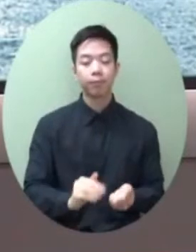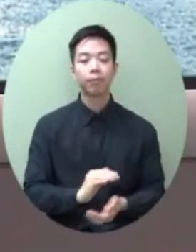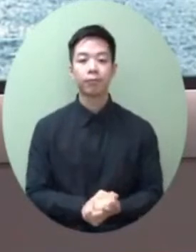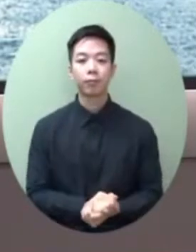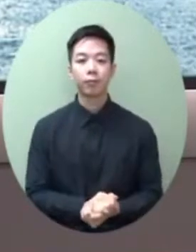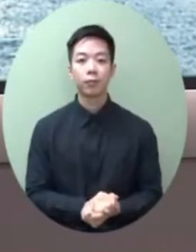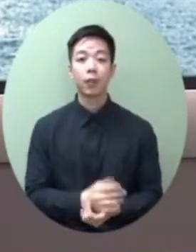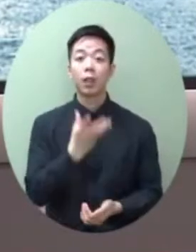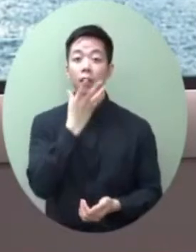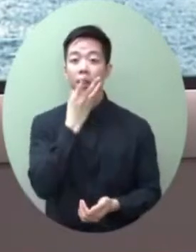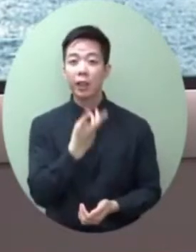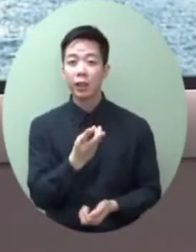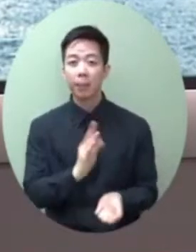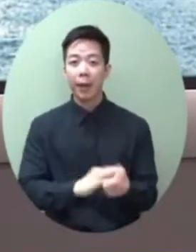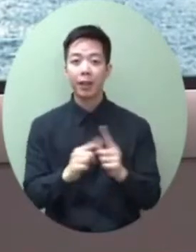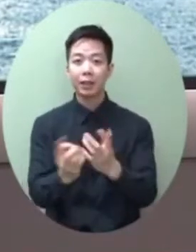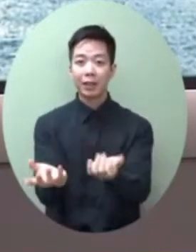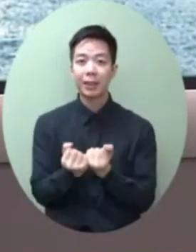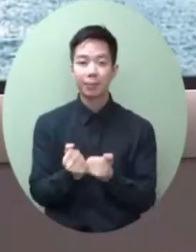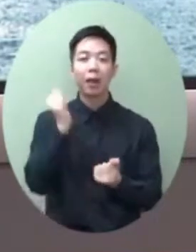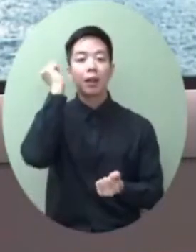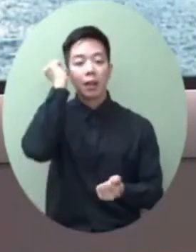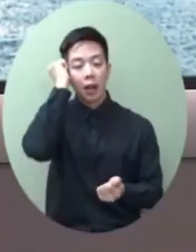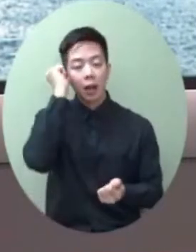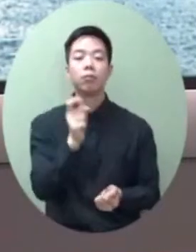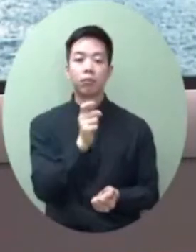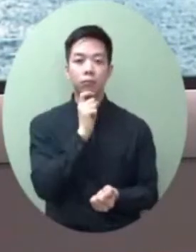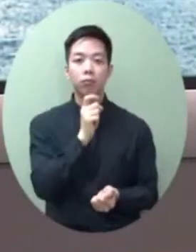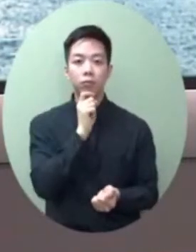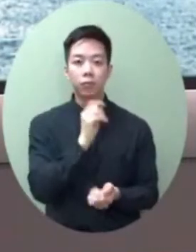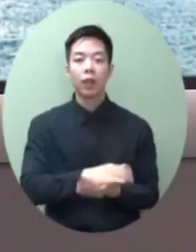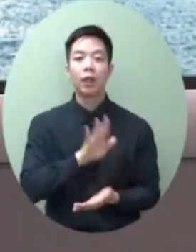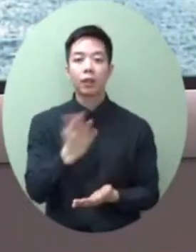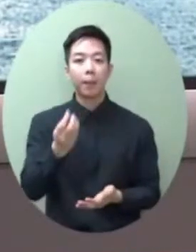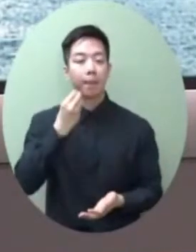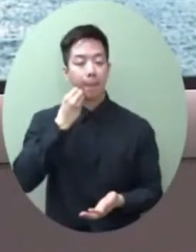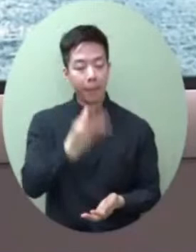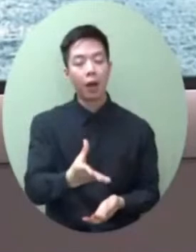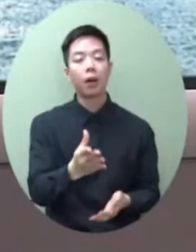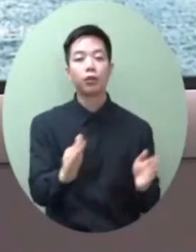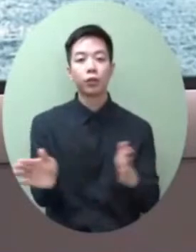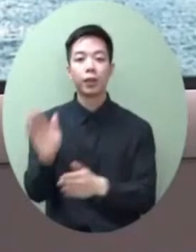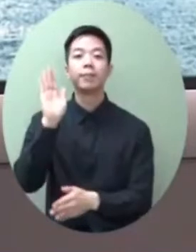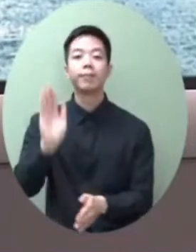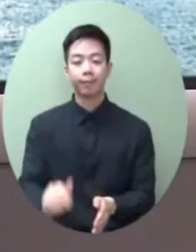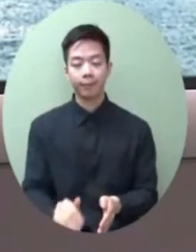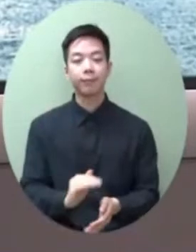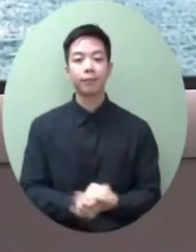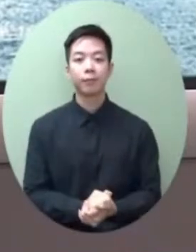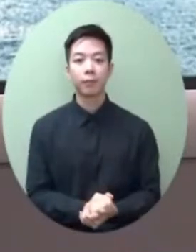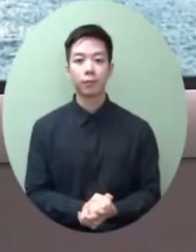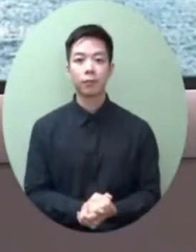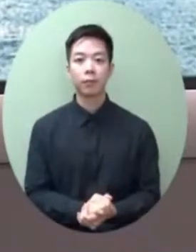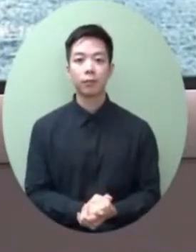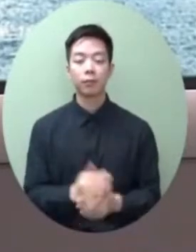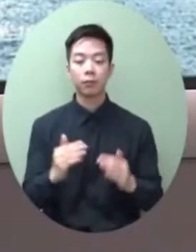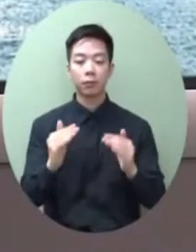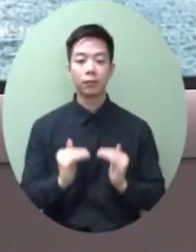the pediatric cases, there are challenges admitting them. We try to take a humanized